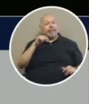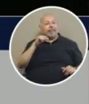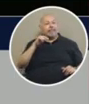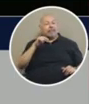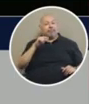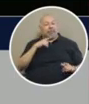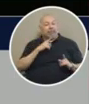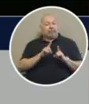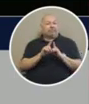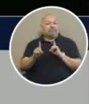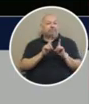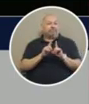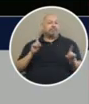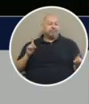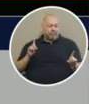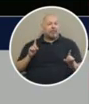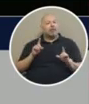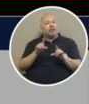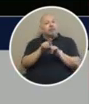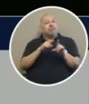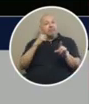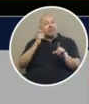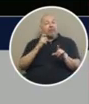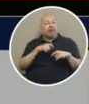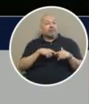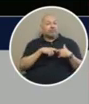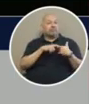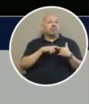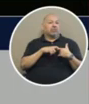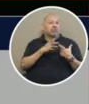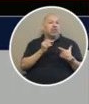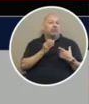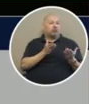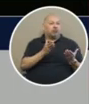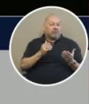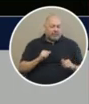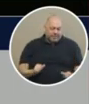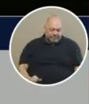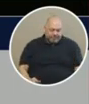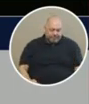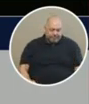distance requirements or due to suspension in service.